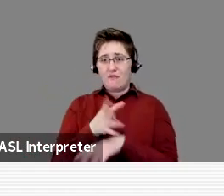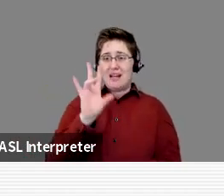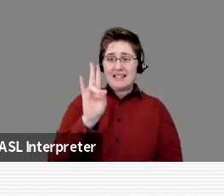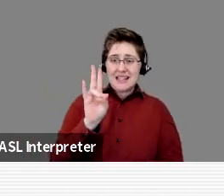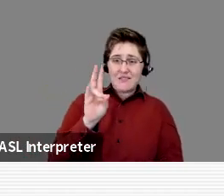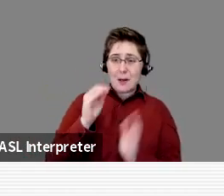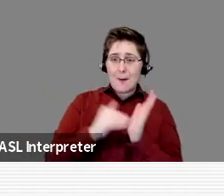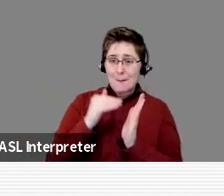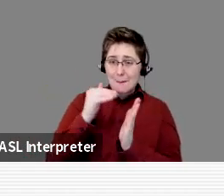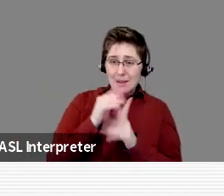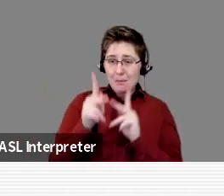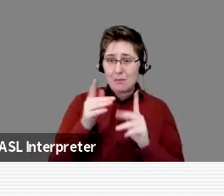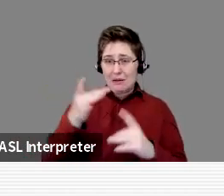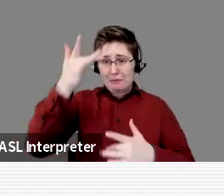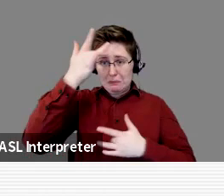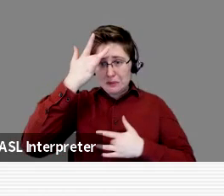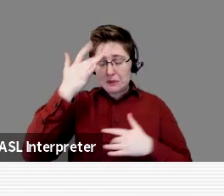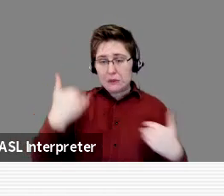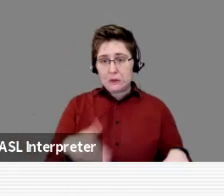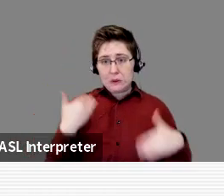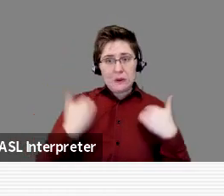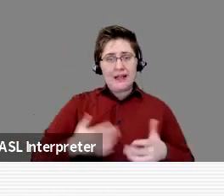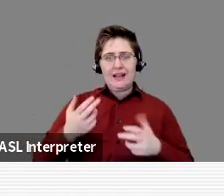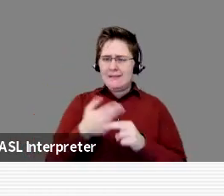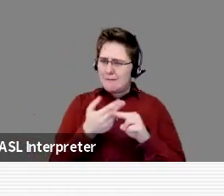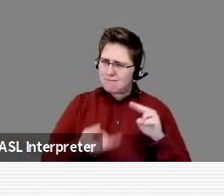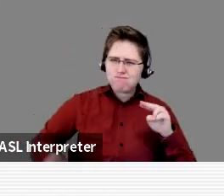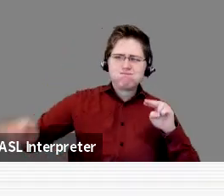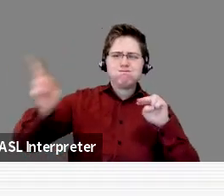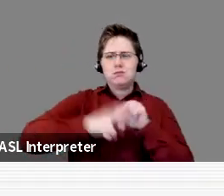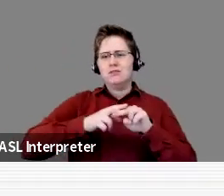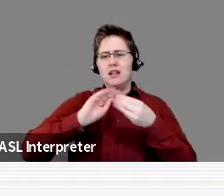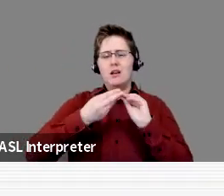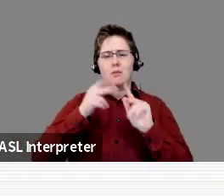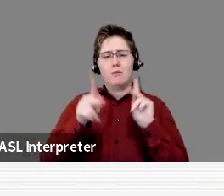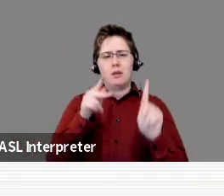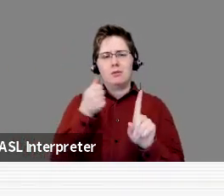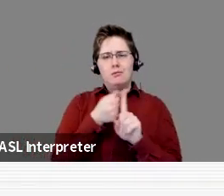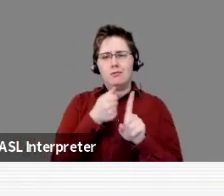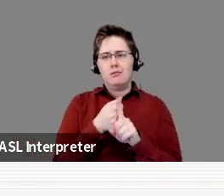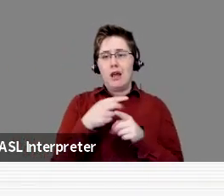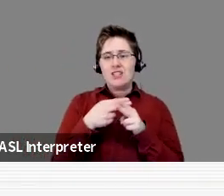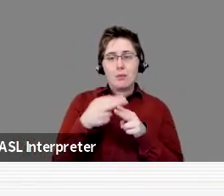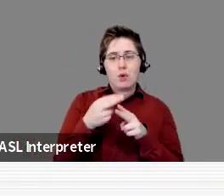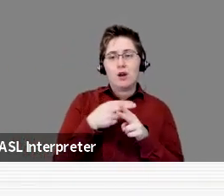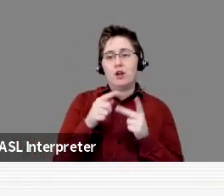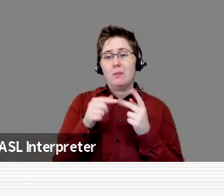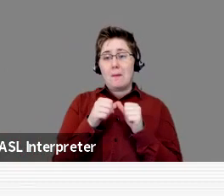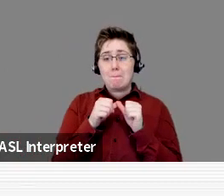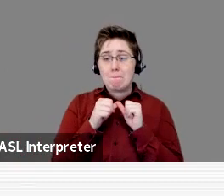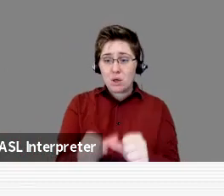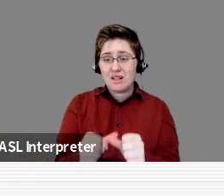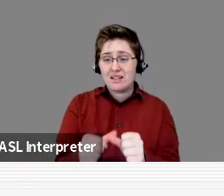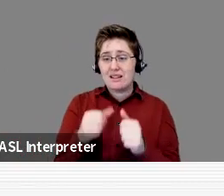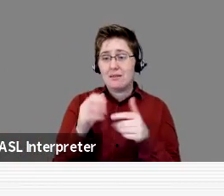people infected, we're looking at a massive increase in the number of people who are either temporarily or permanently